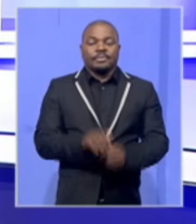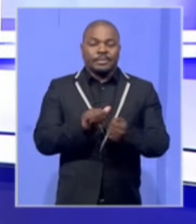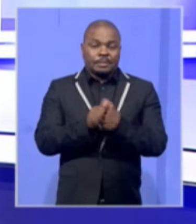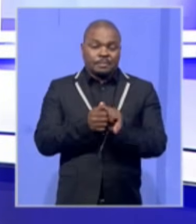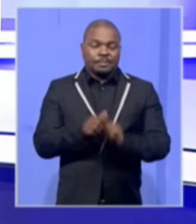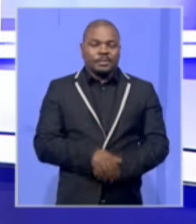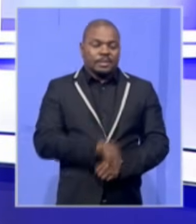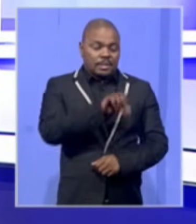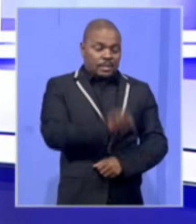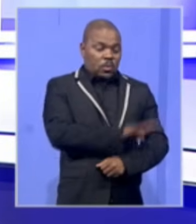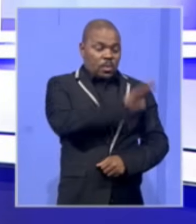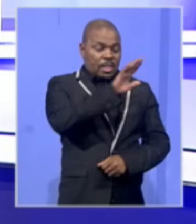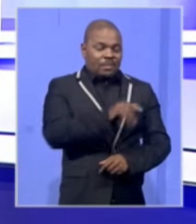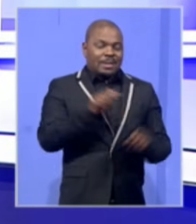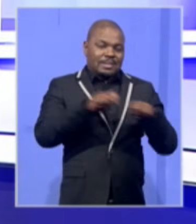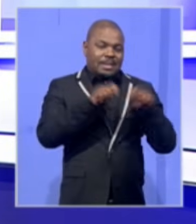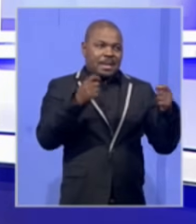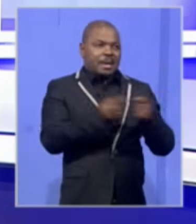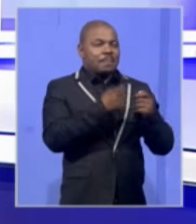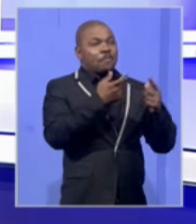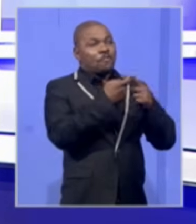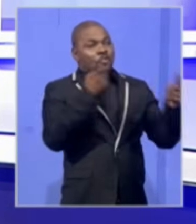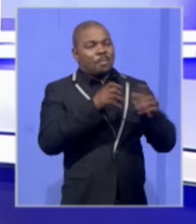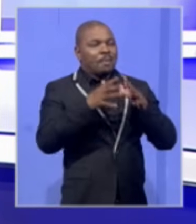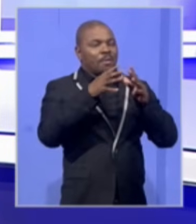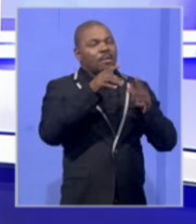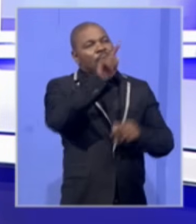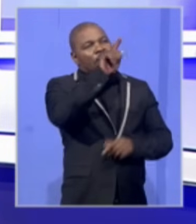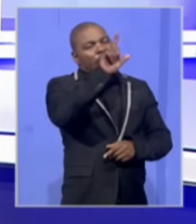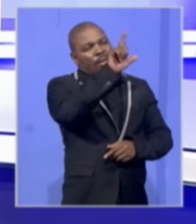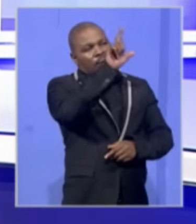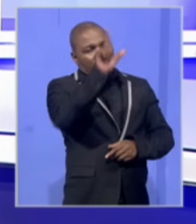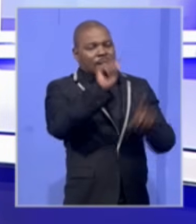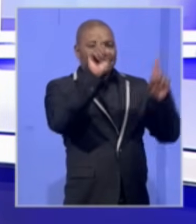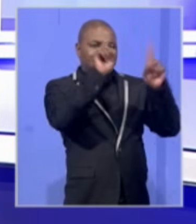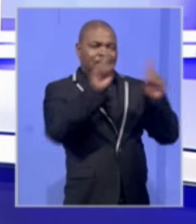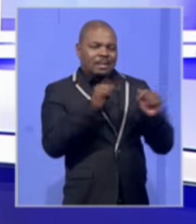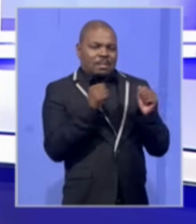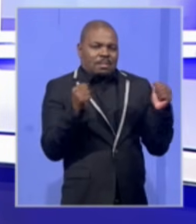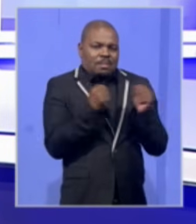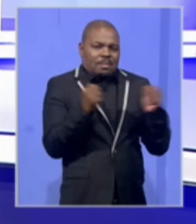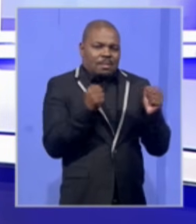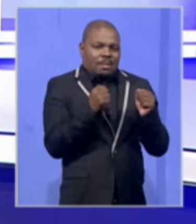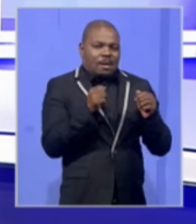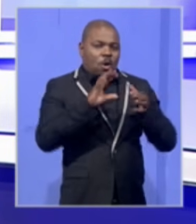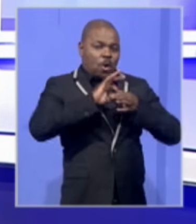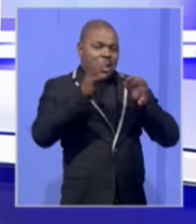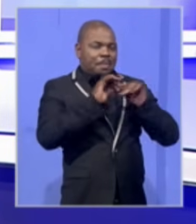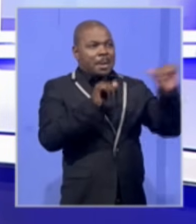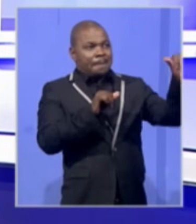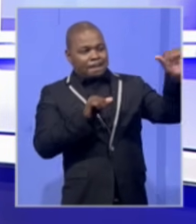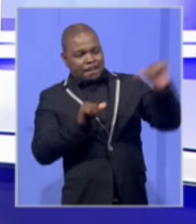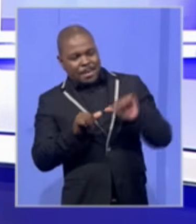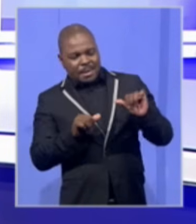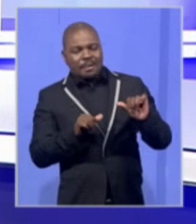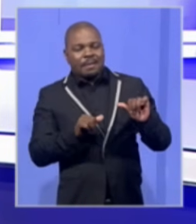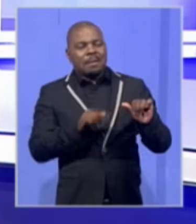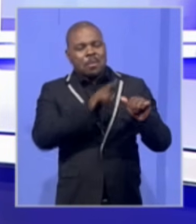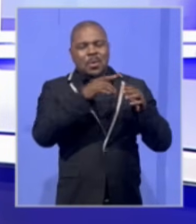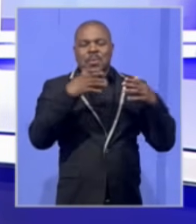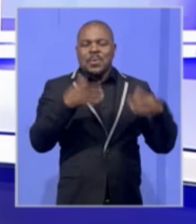Setlhopha sa Afrika Borwa se boetse mono gae go tswa kwa metshamekong e kgethegileng ya setlha sa mariga sa diolimpiki kwa Italy ka menyebo